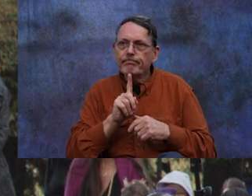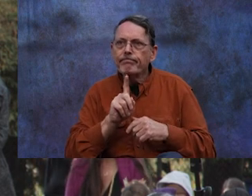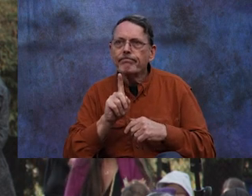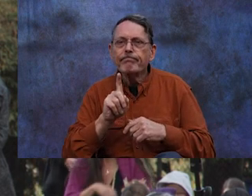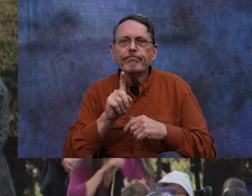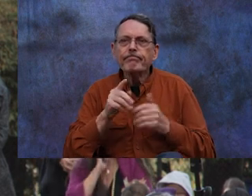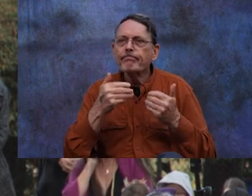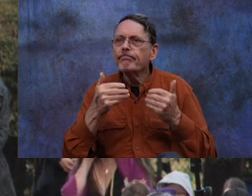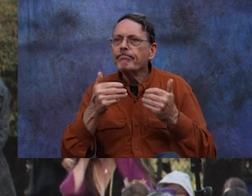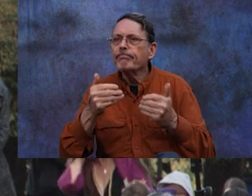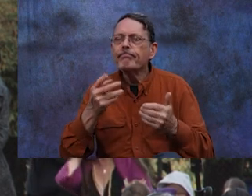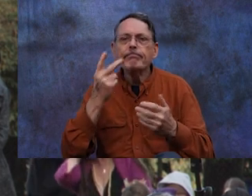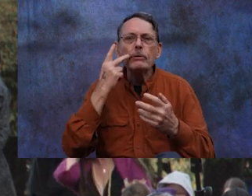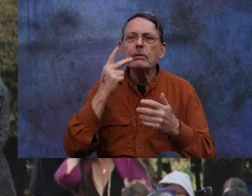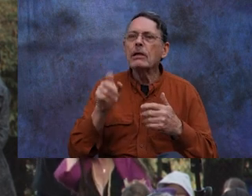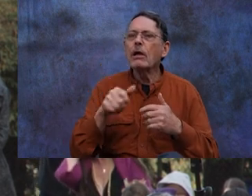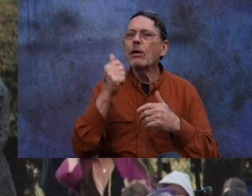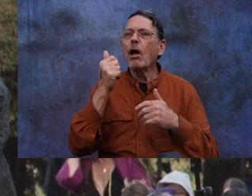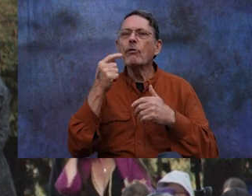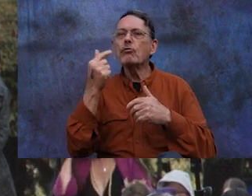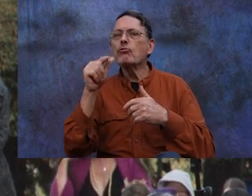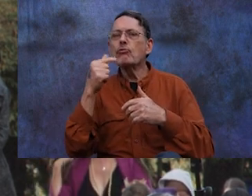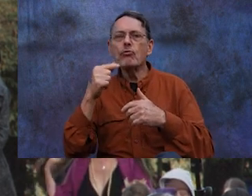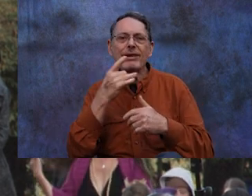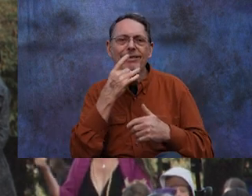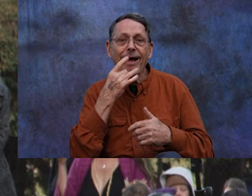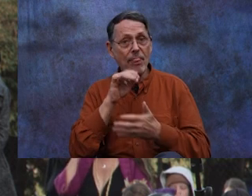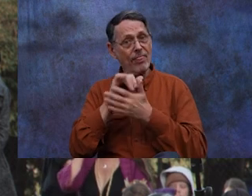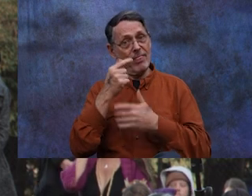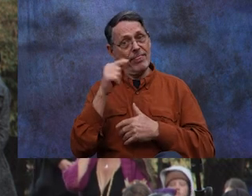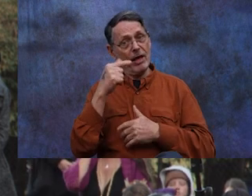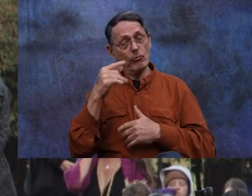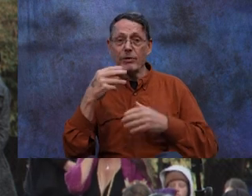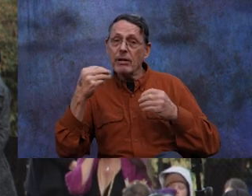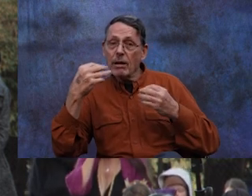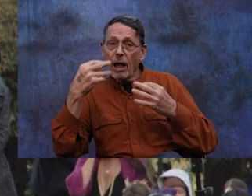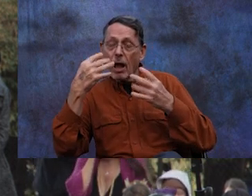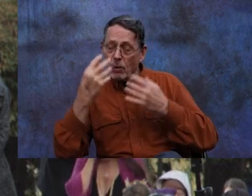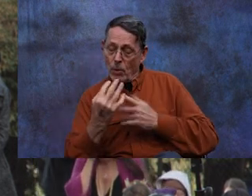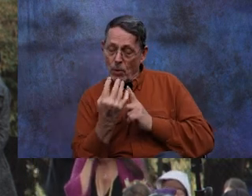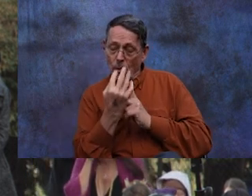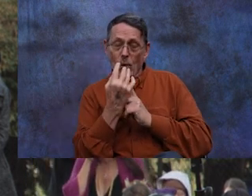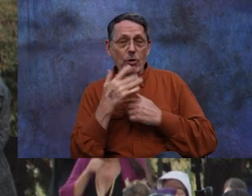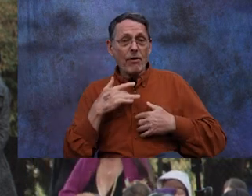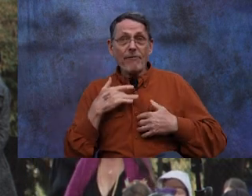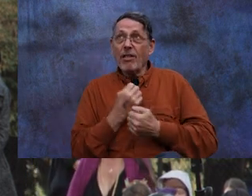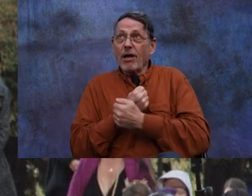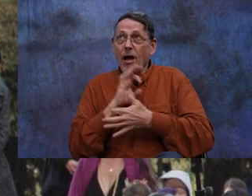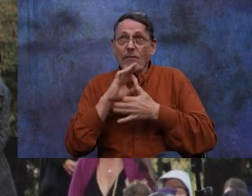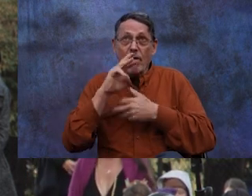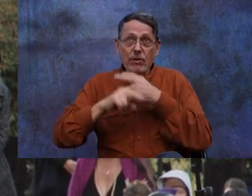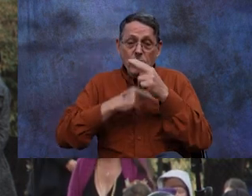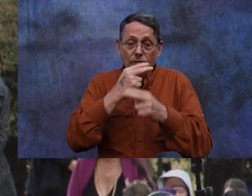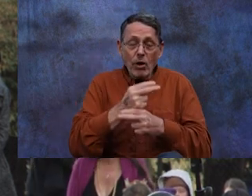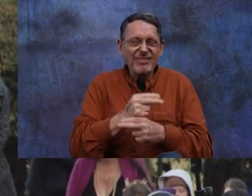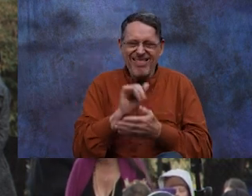with a beautiful emerald green light. And as this light bathes over you, you feel the love of the universe, the love that